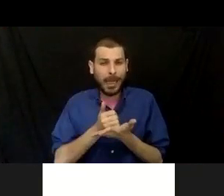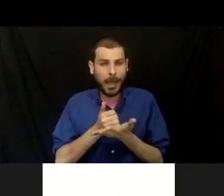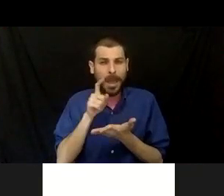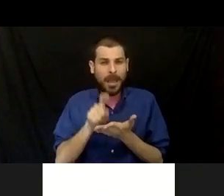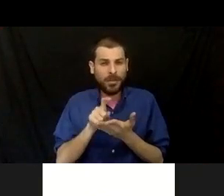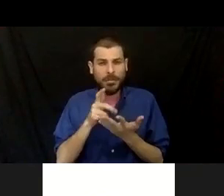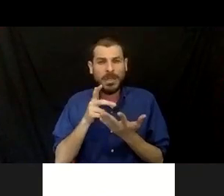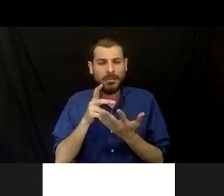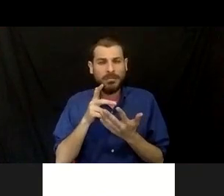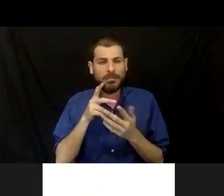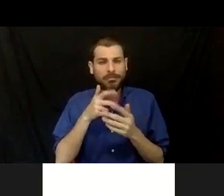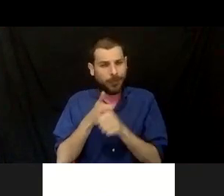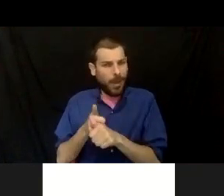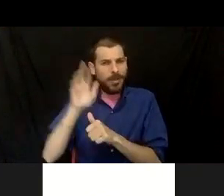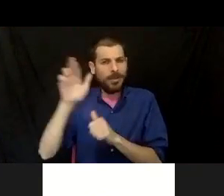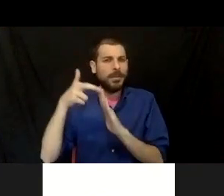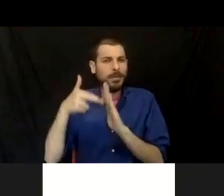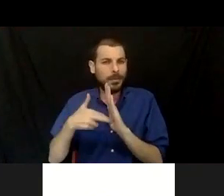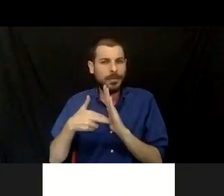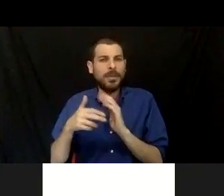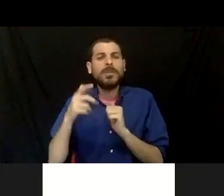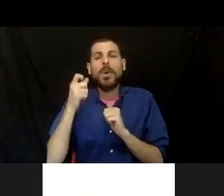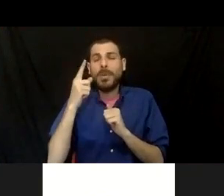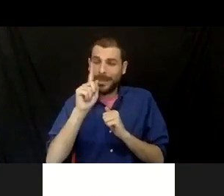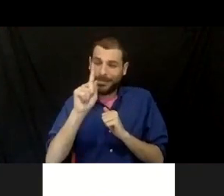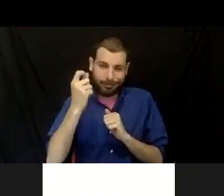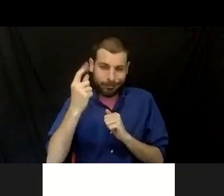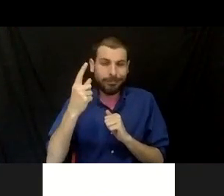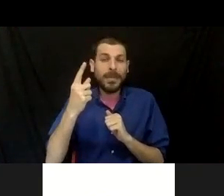year, they divide the calendar year into quarters.